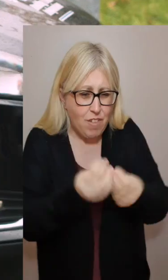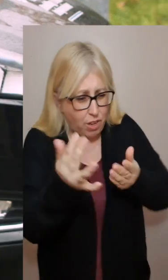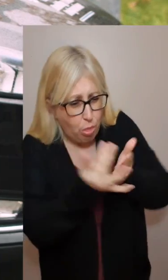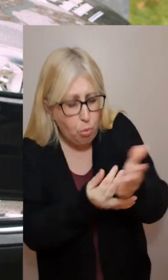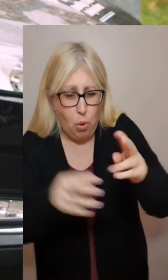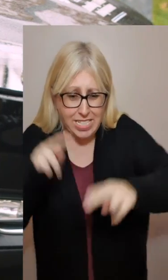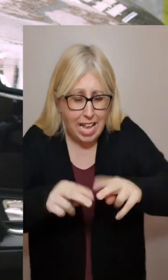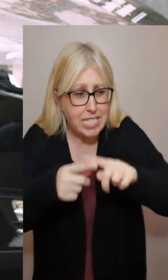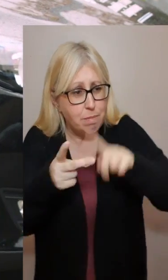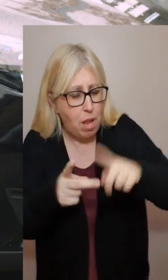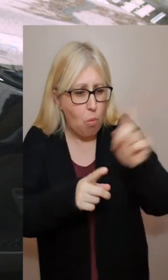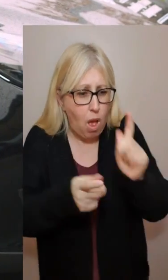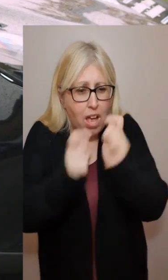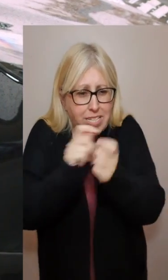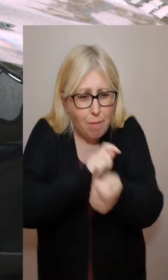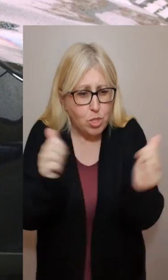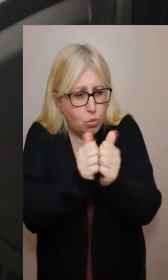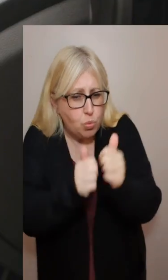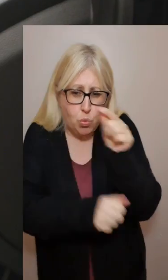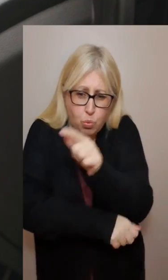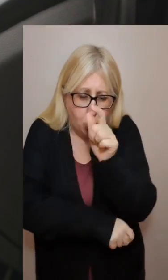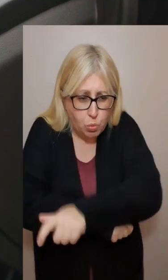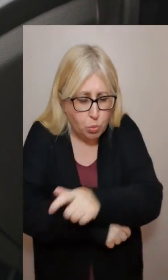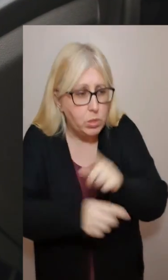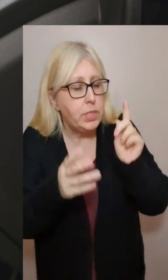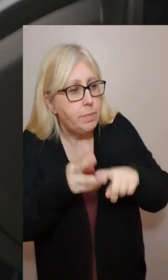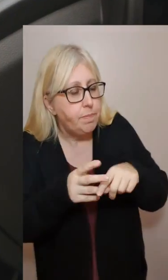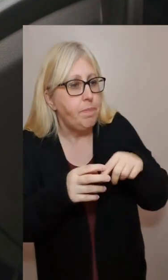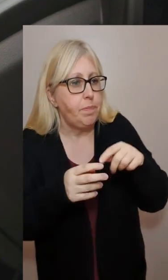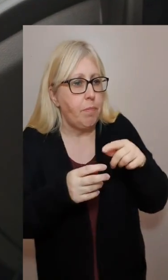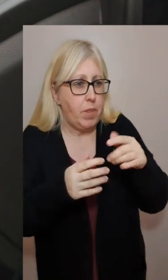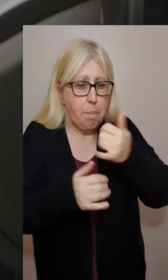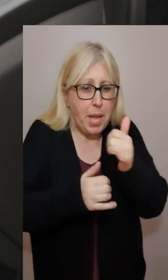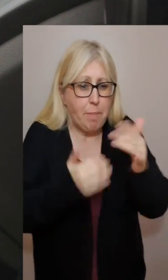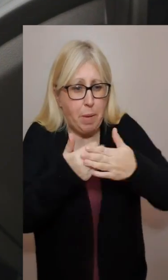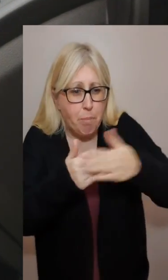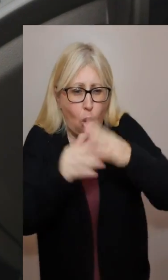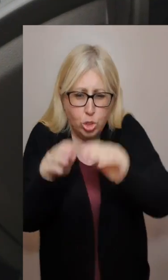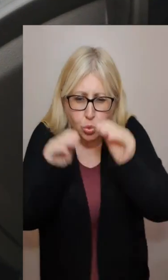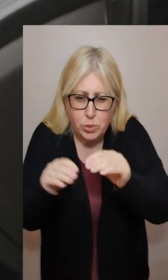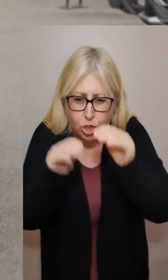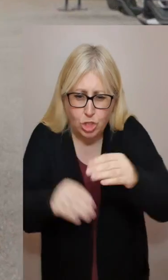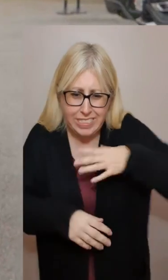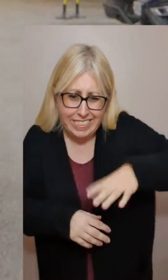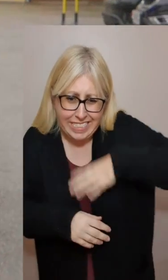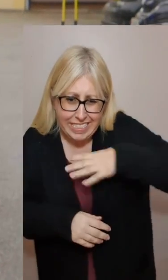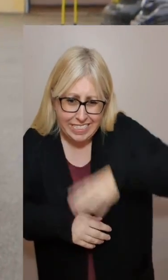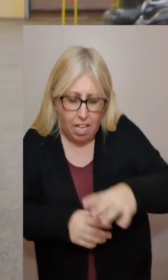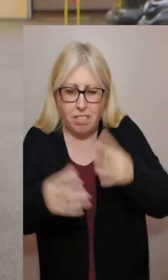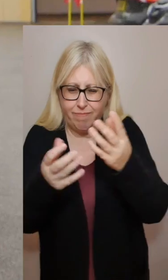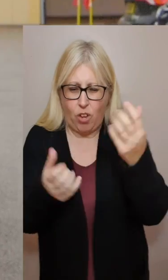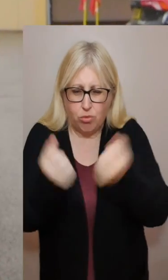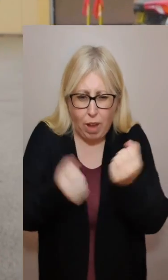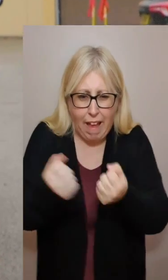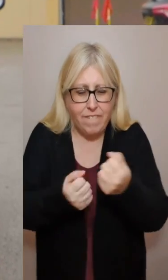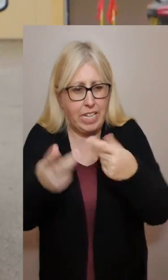assessment, what adaptations think suitable, whether maybe more driving tuition will be needed, whether that be with new adaptations or just